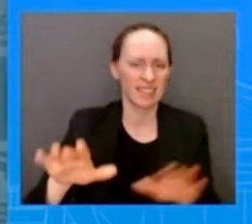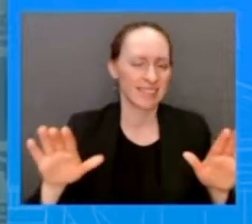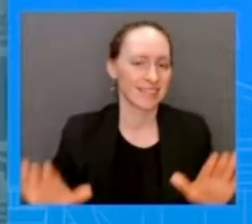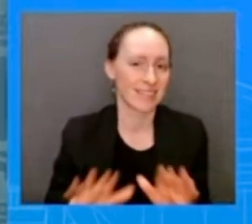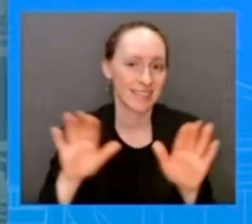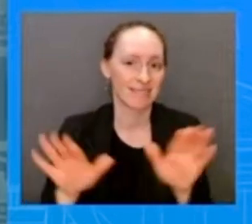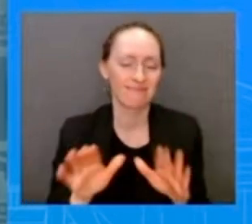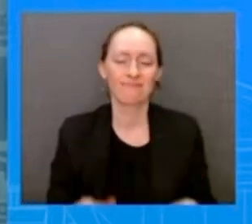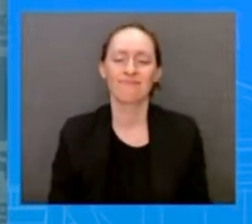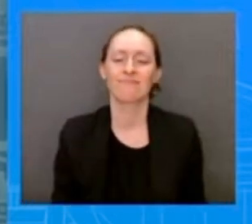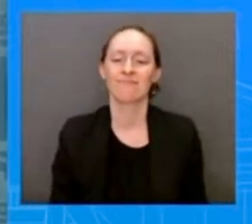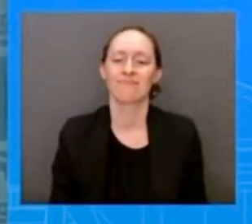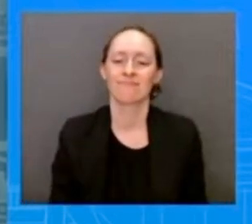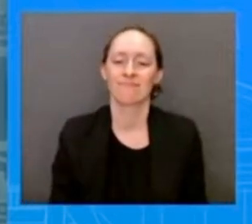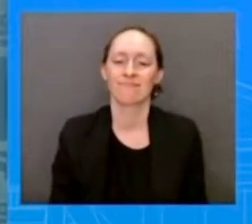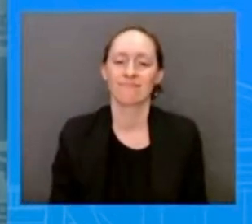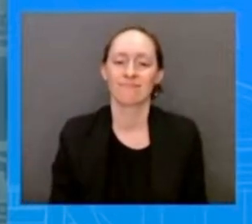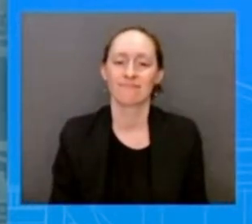not forget, and